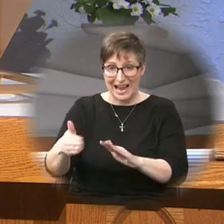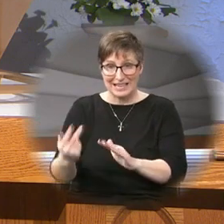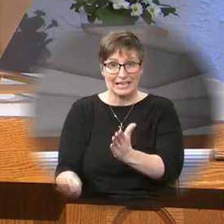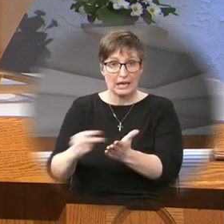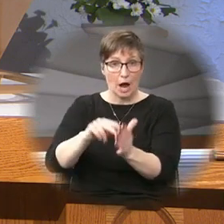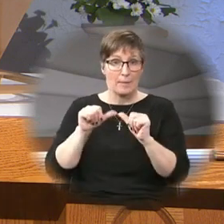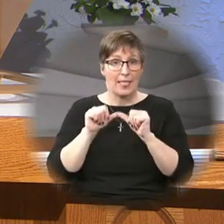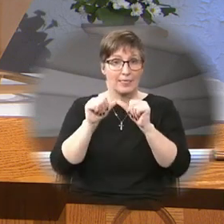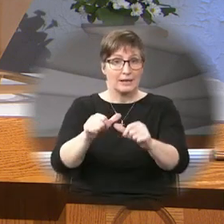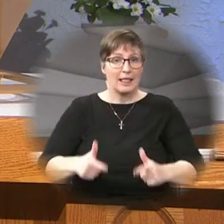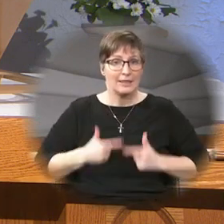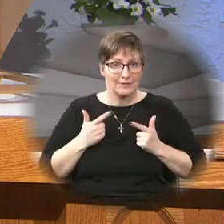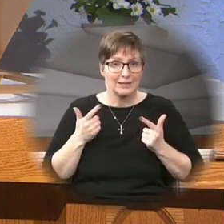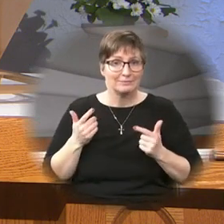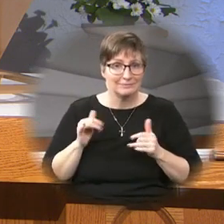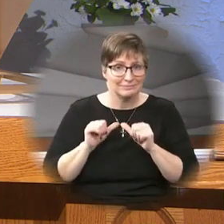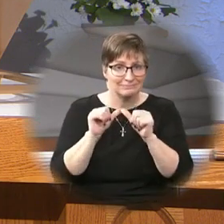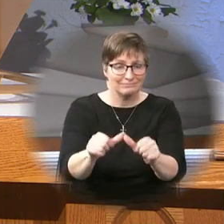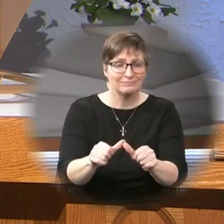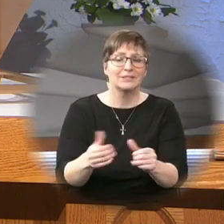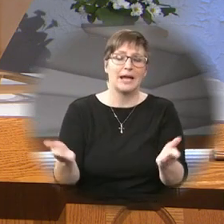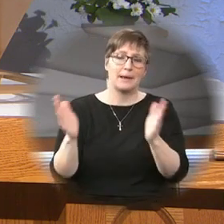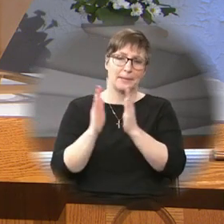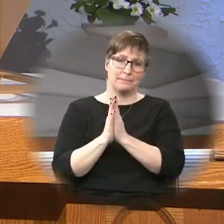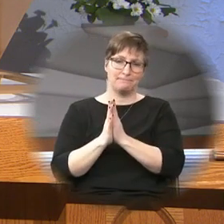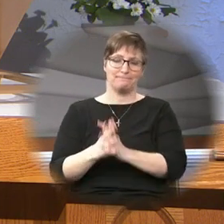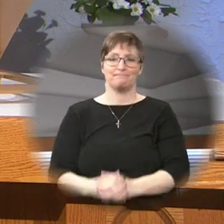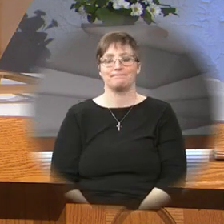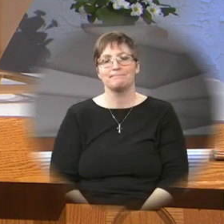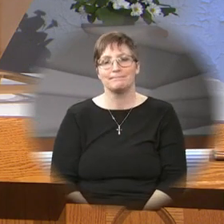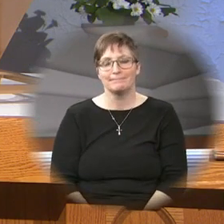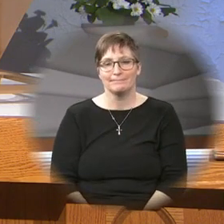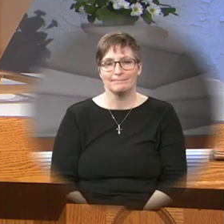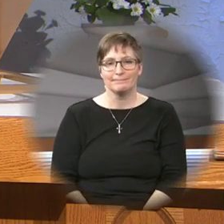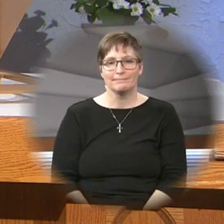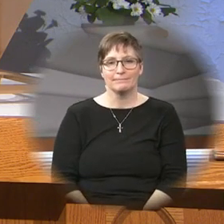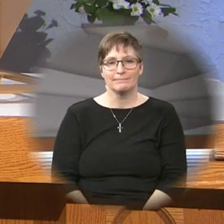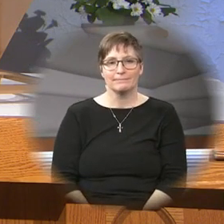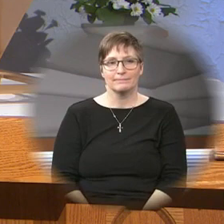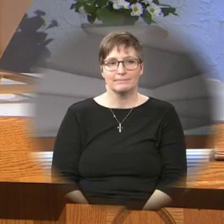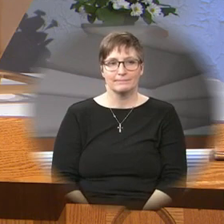resurrection of the dead and the life of the world to come. Amen.